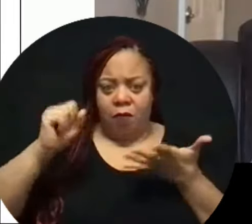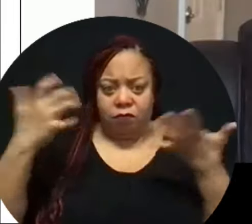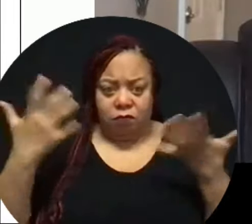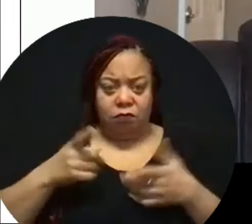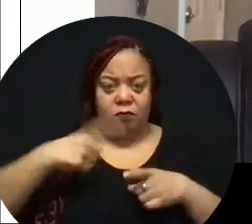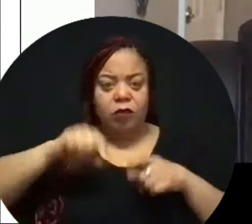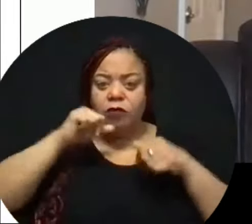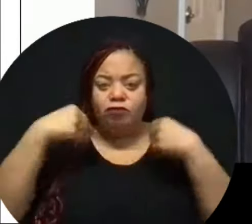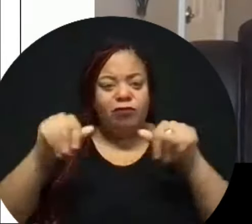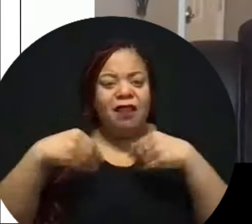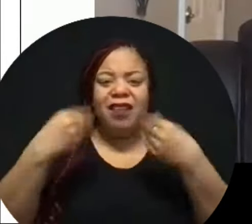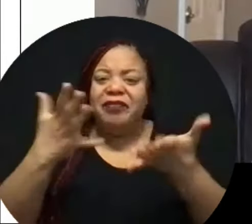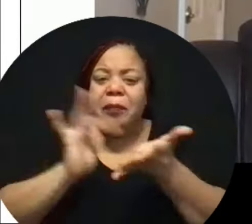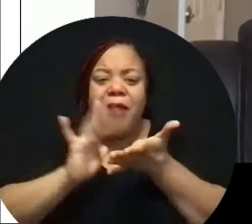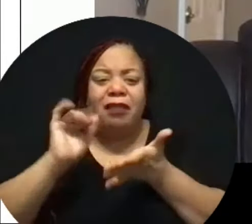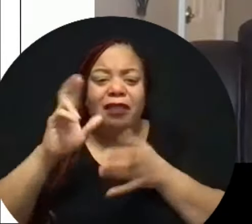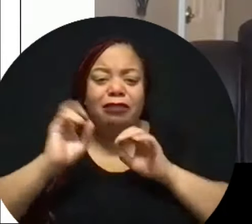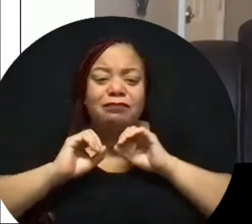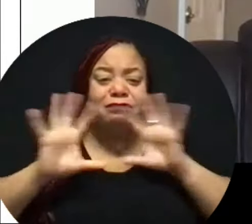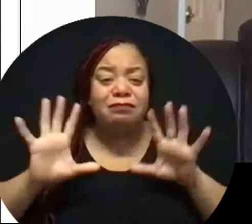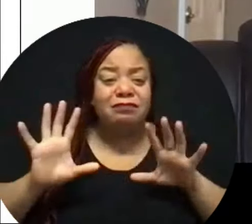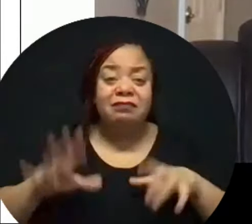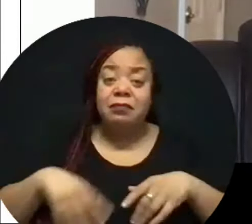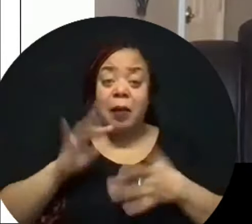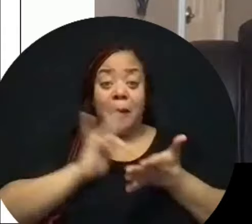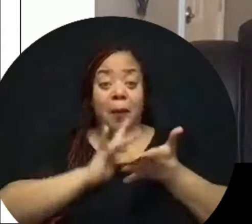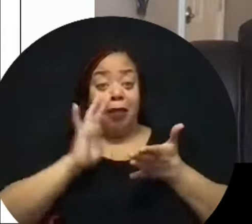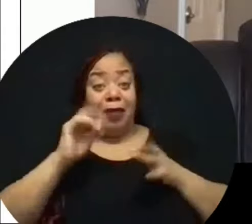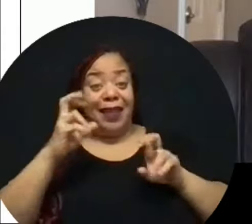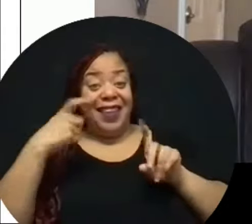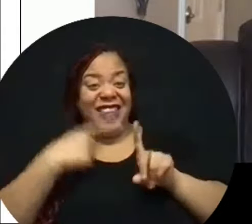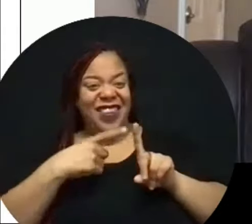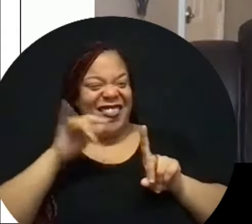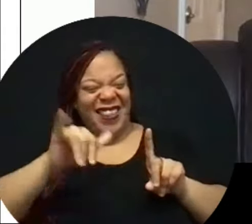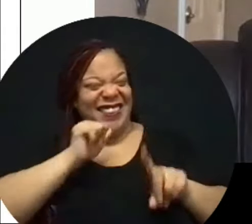casted it. You know what I mean? They just let it do its thing.